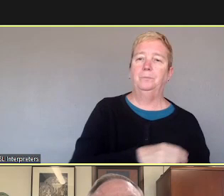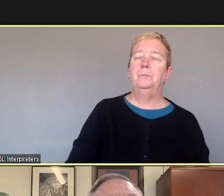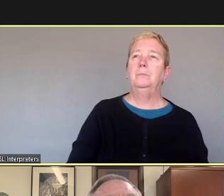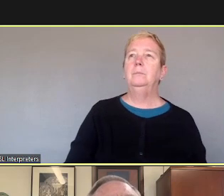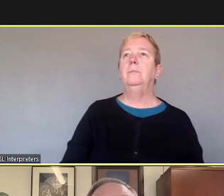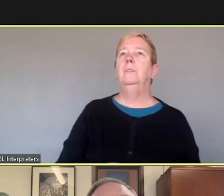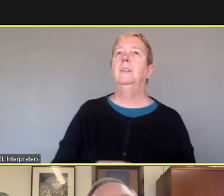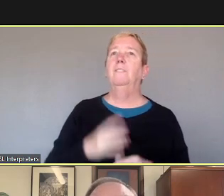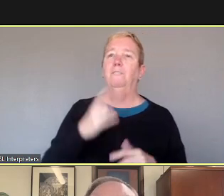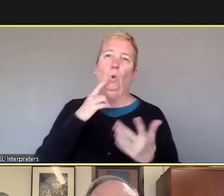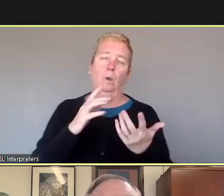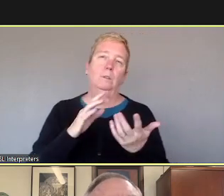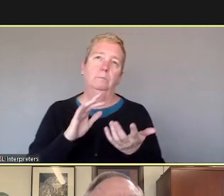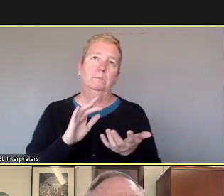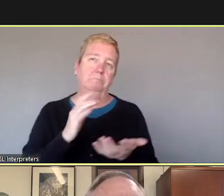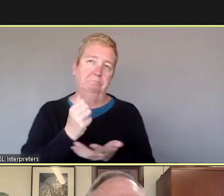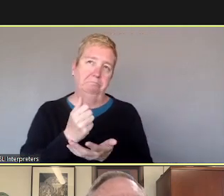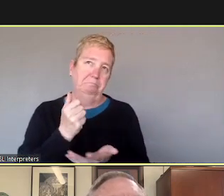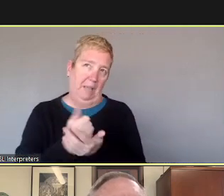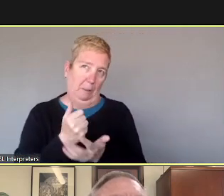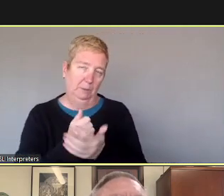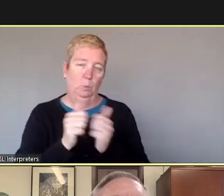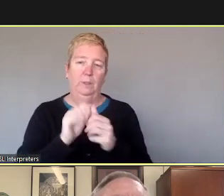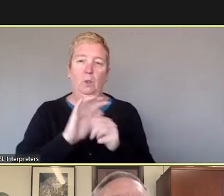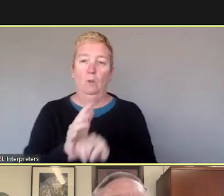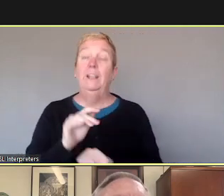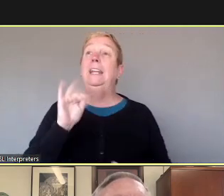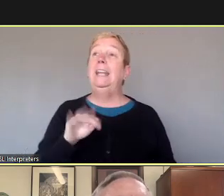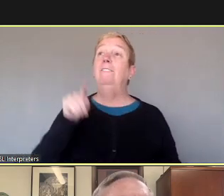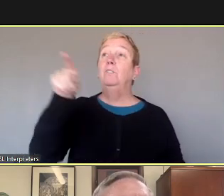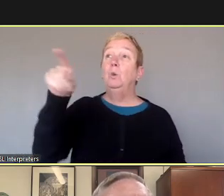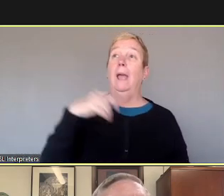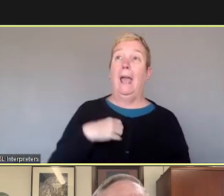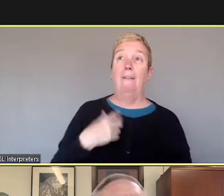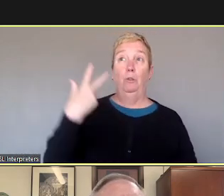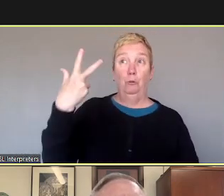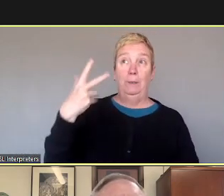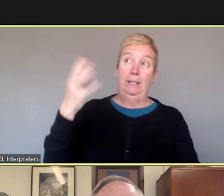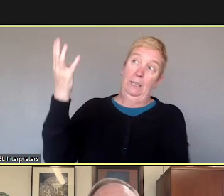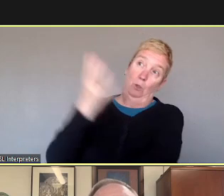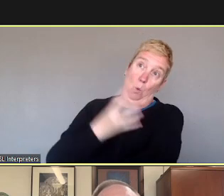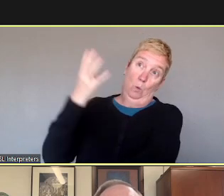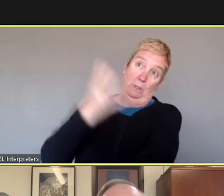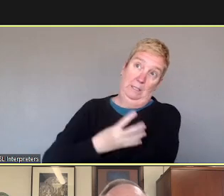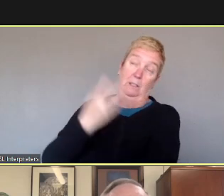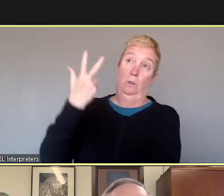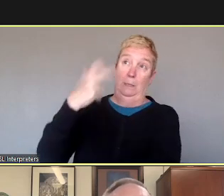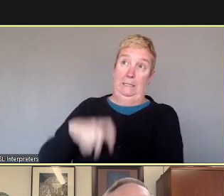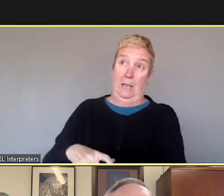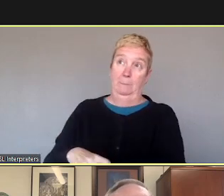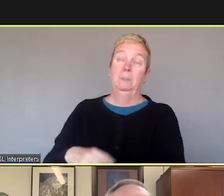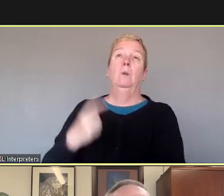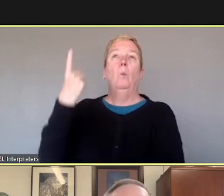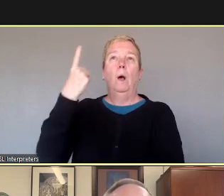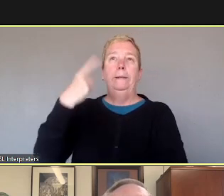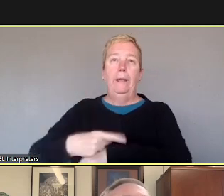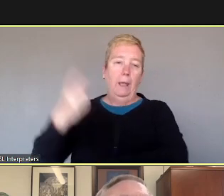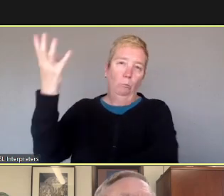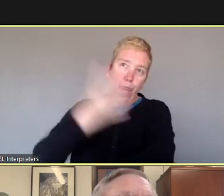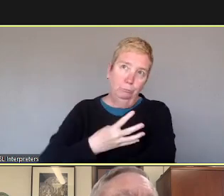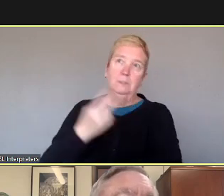treat COVID. It also turns out that if you get 3 doses IV on 3 consecutive days,